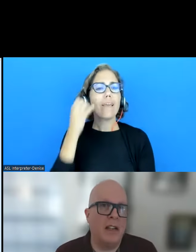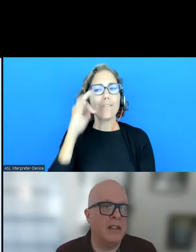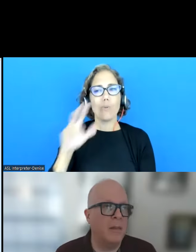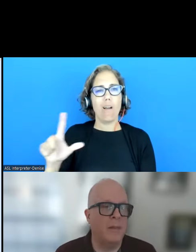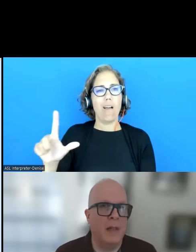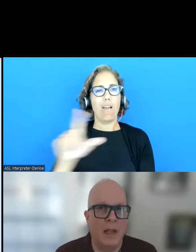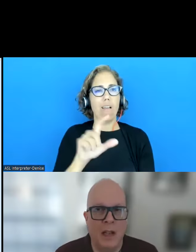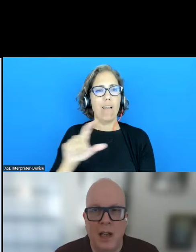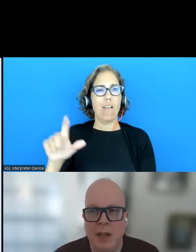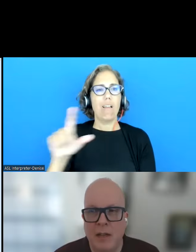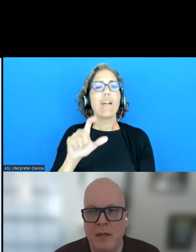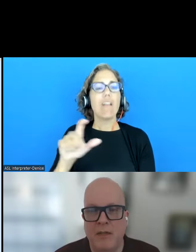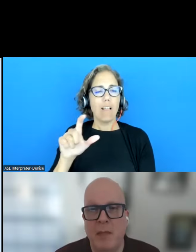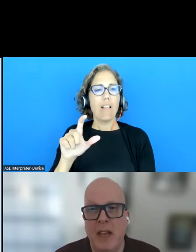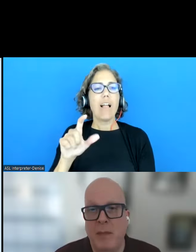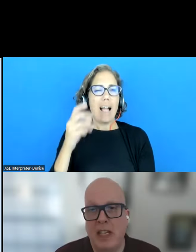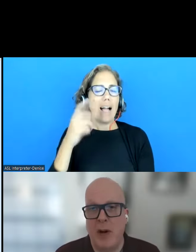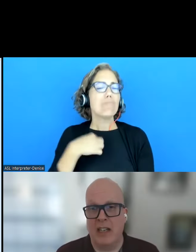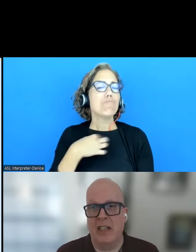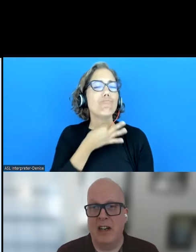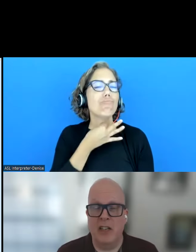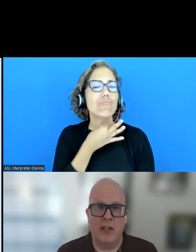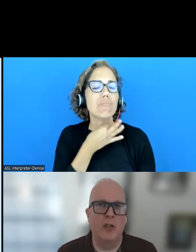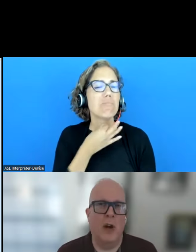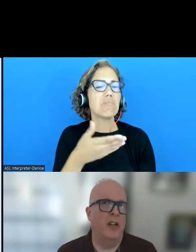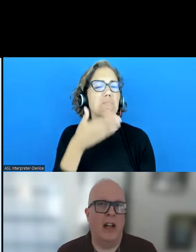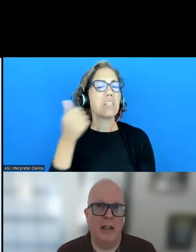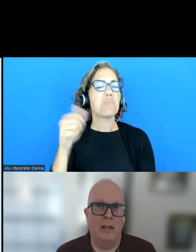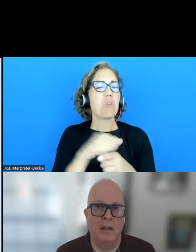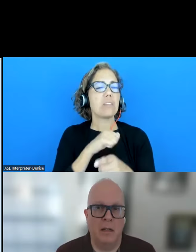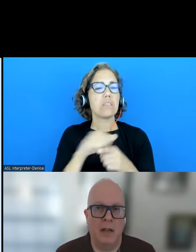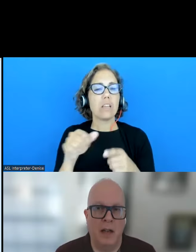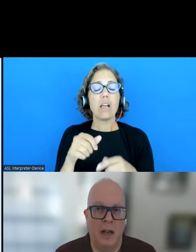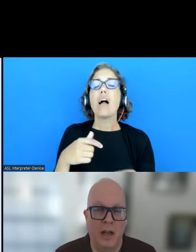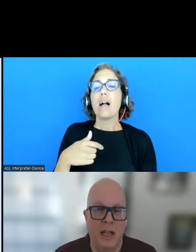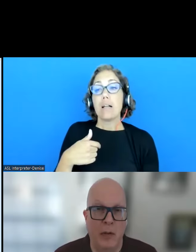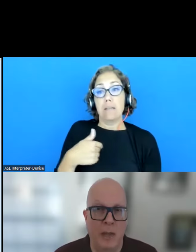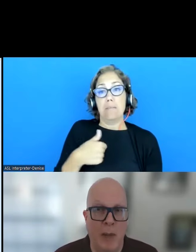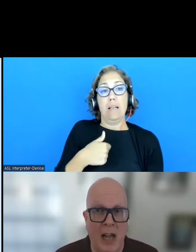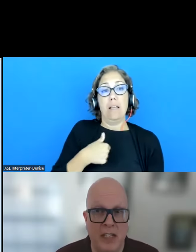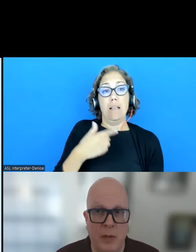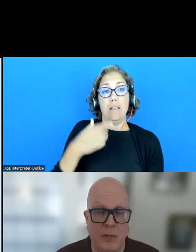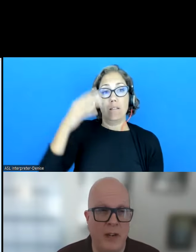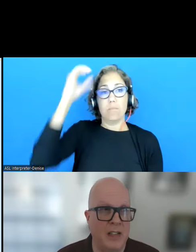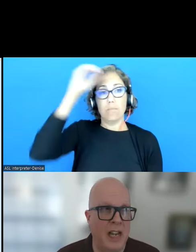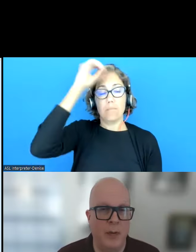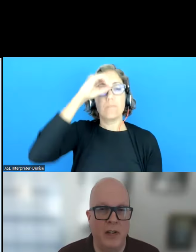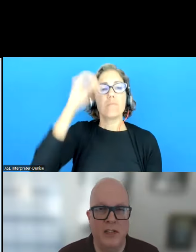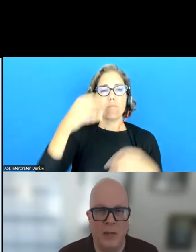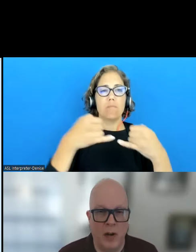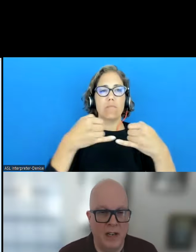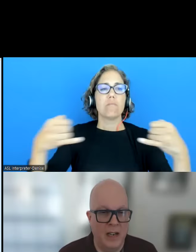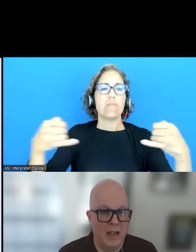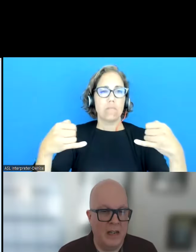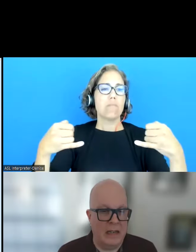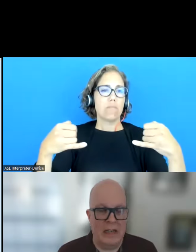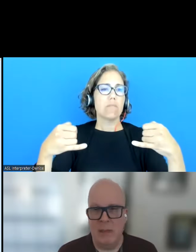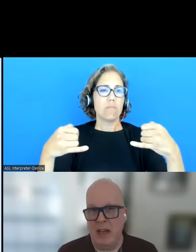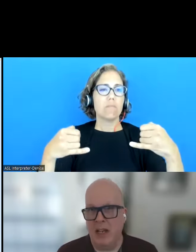best practice. For me, the best practice here is to underline. It would be possible, for example, if